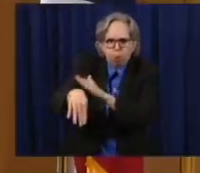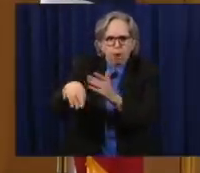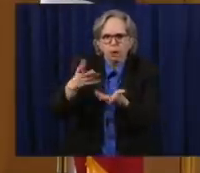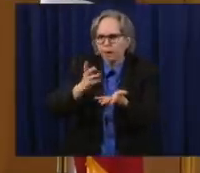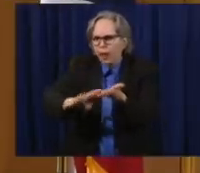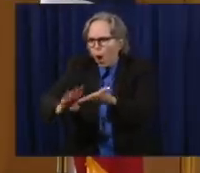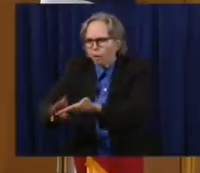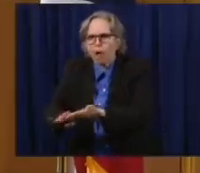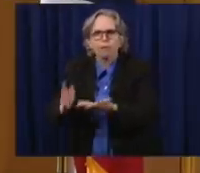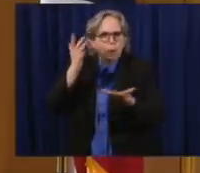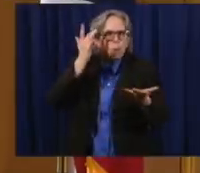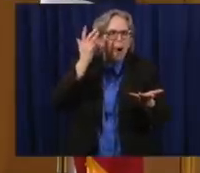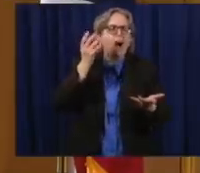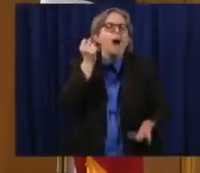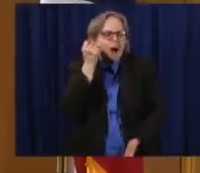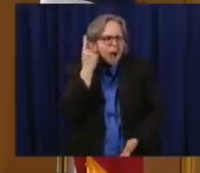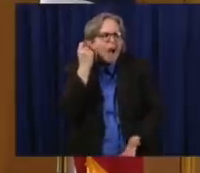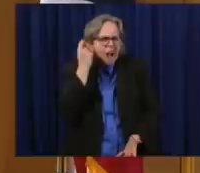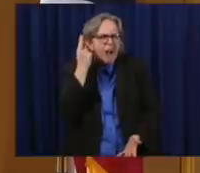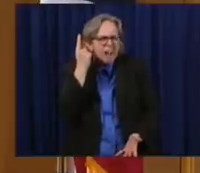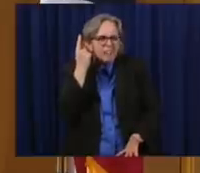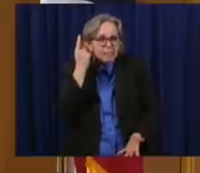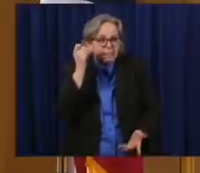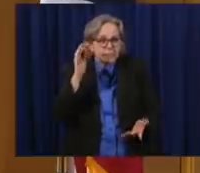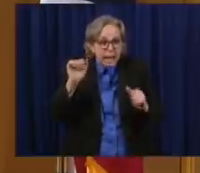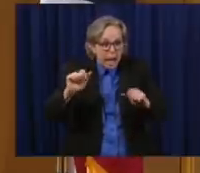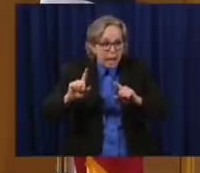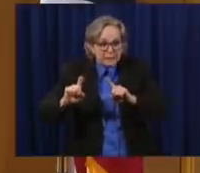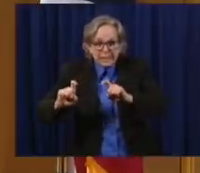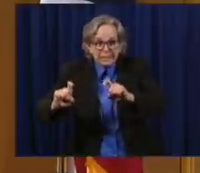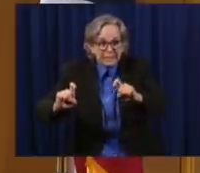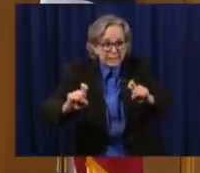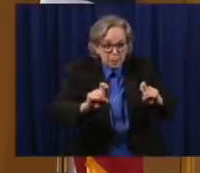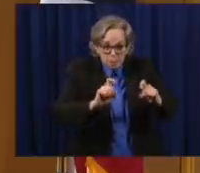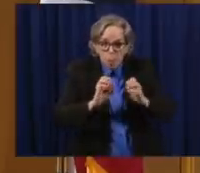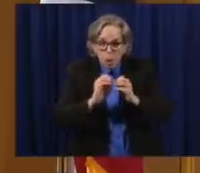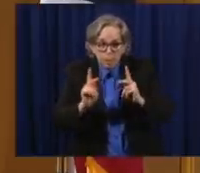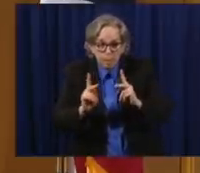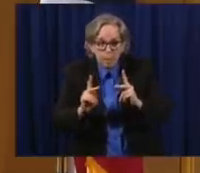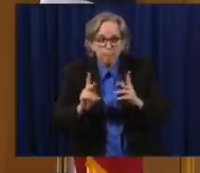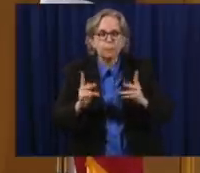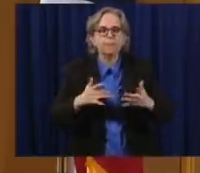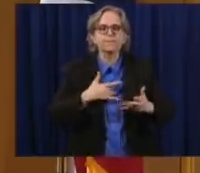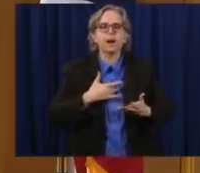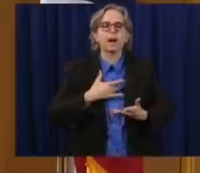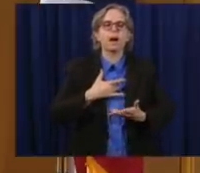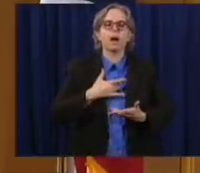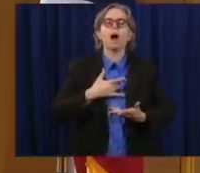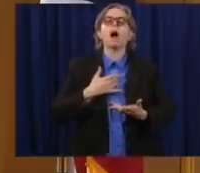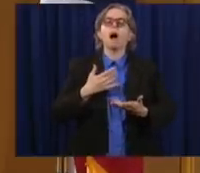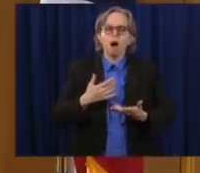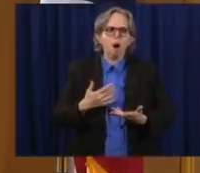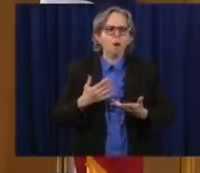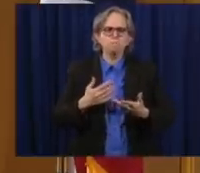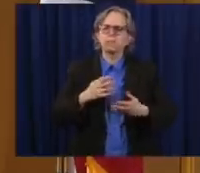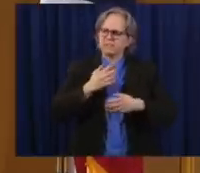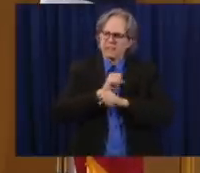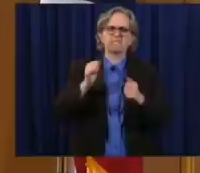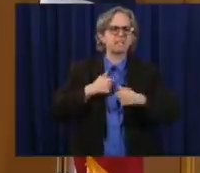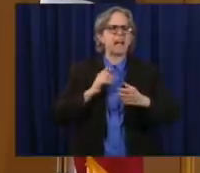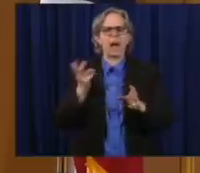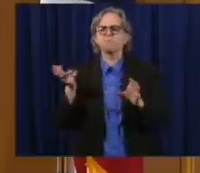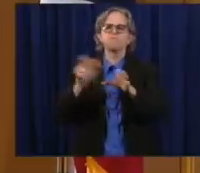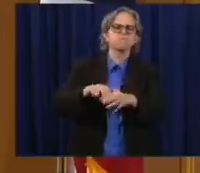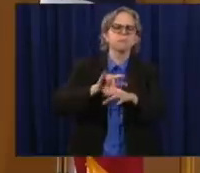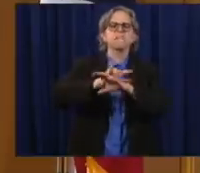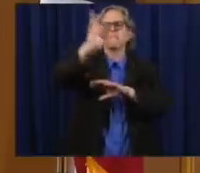people confidence up, the more places like the airports and the airlines are going to be